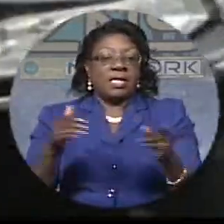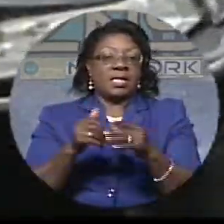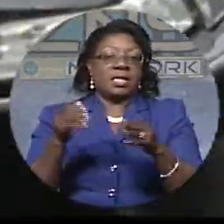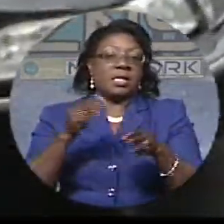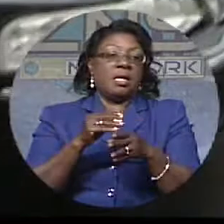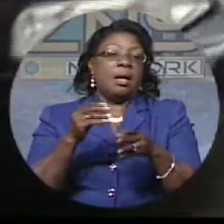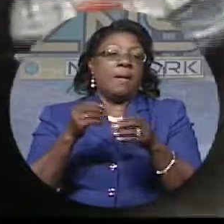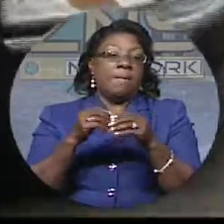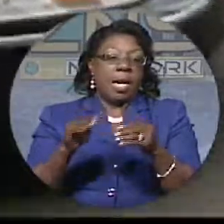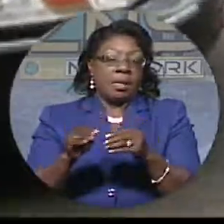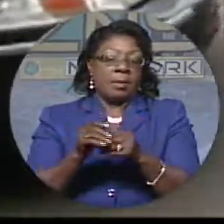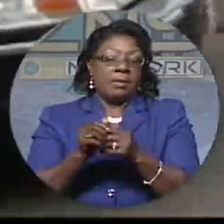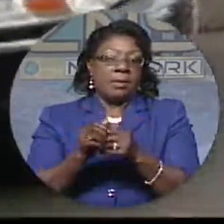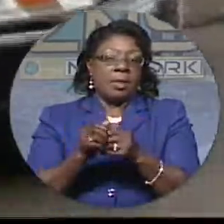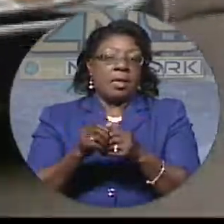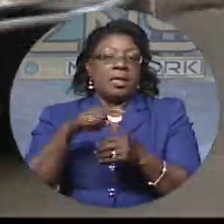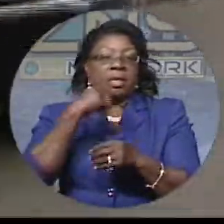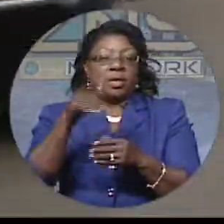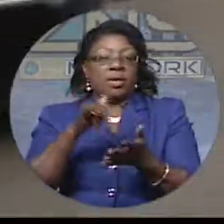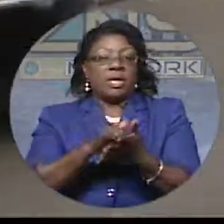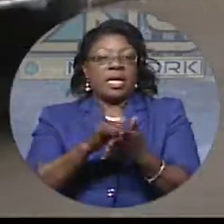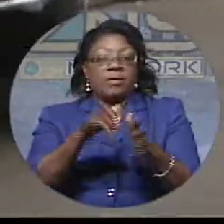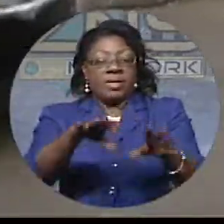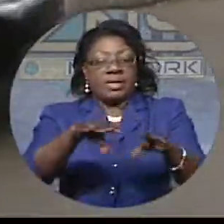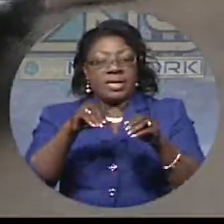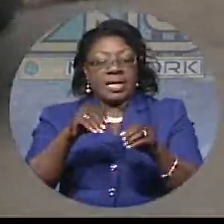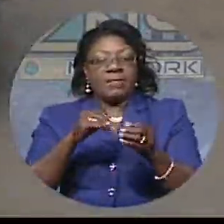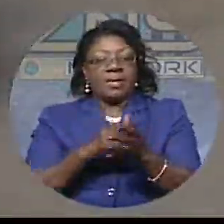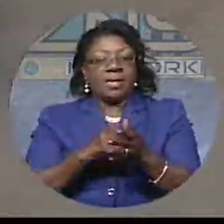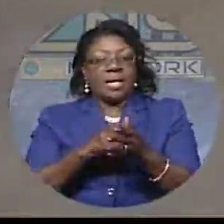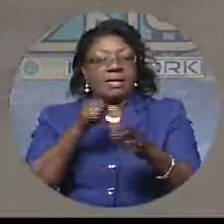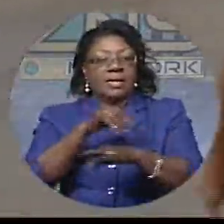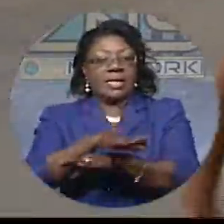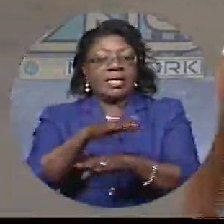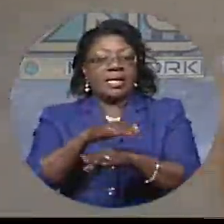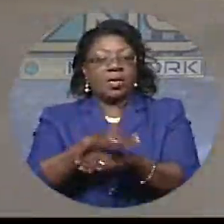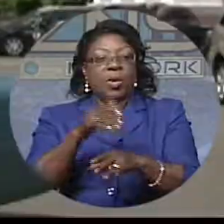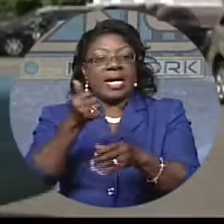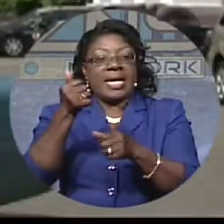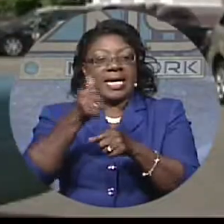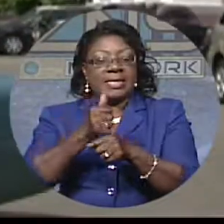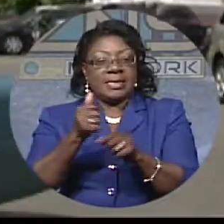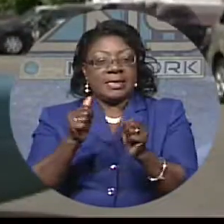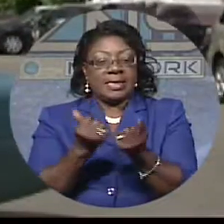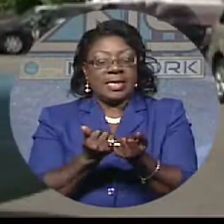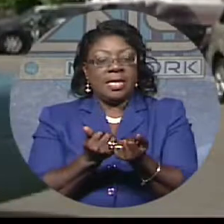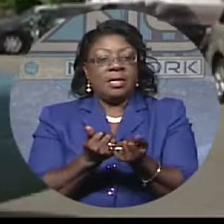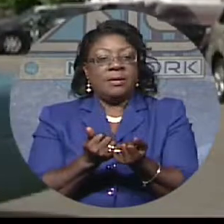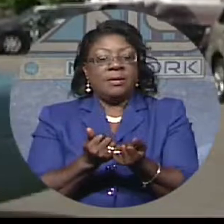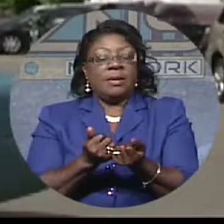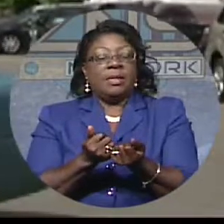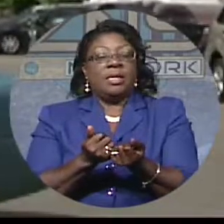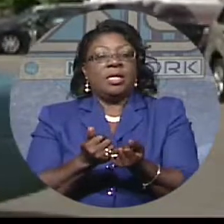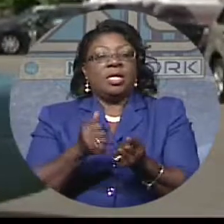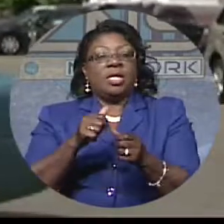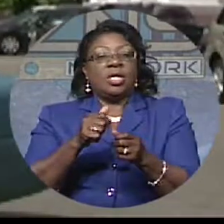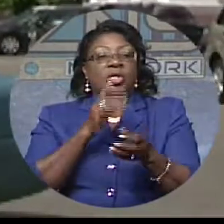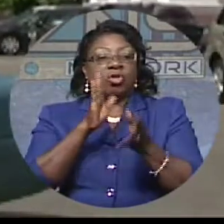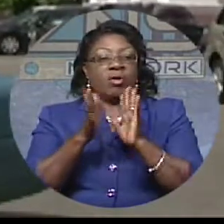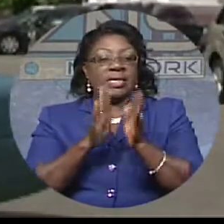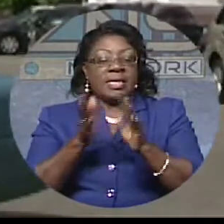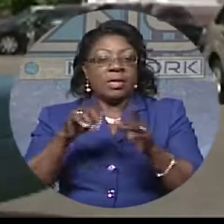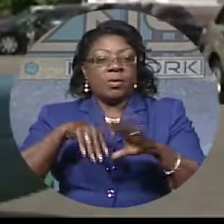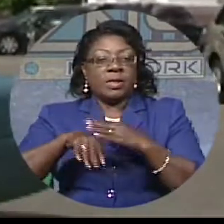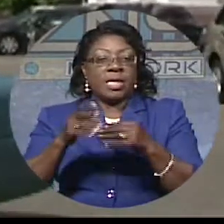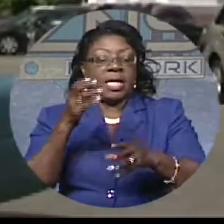Pedro Parado appeared before Justice Carolita Bethel after filing a writ of habeas corpus last week. The trio are seeking to be